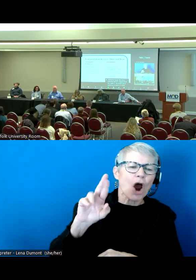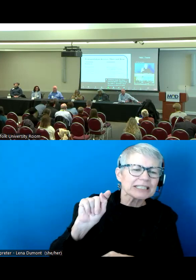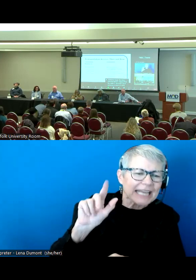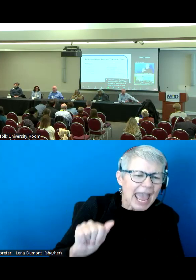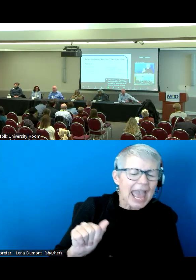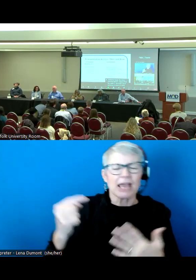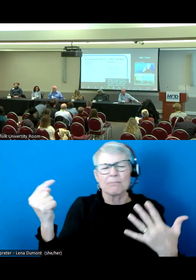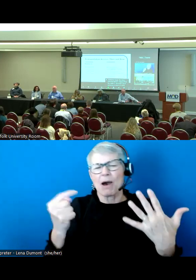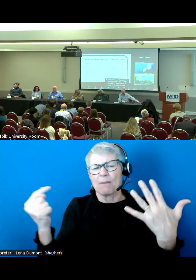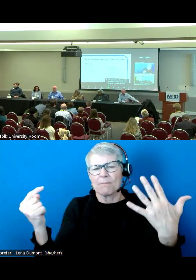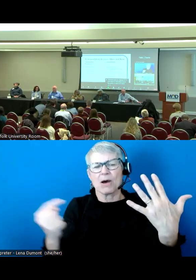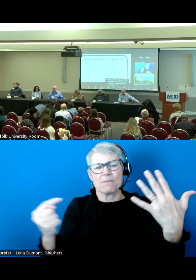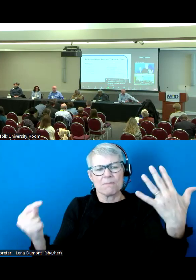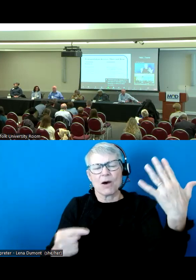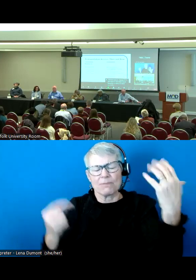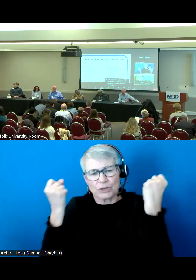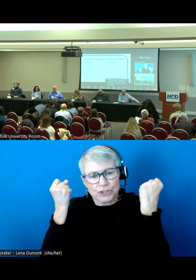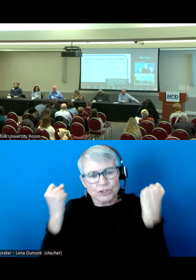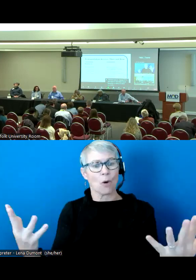CCRTA, Cape Cod Regional Transit Authority.